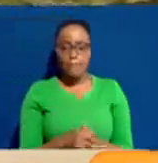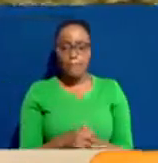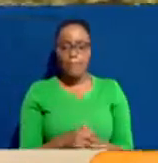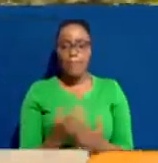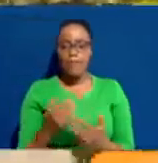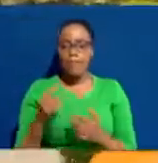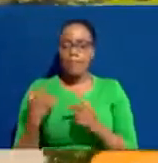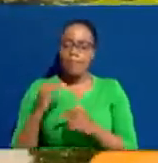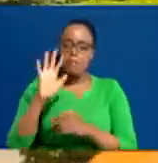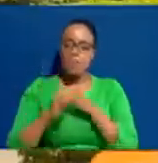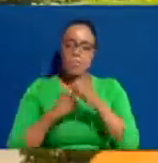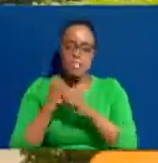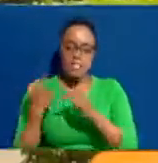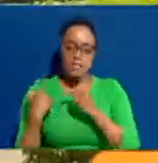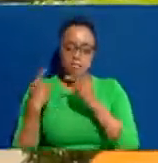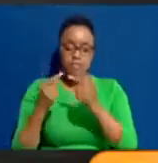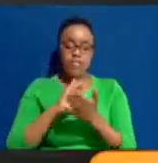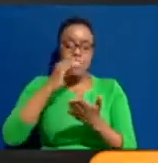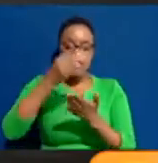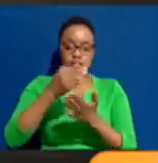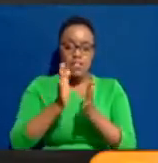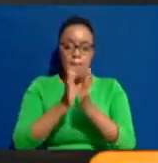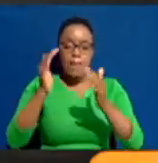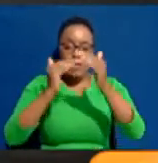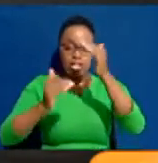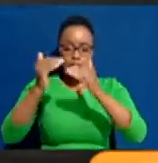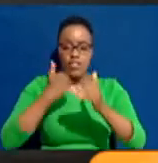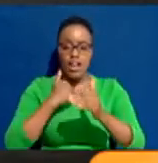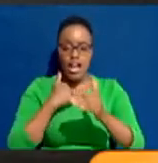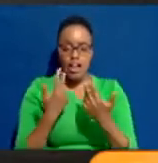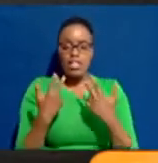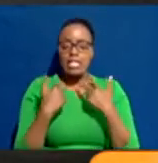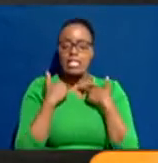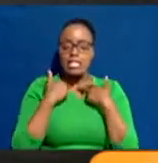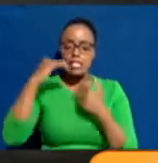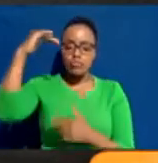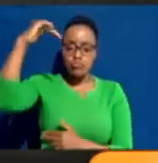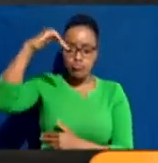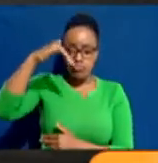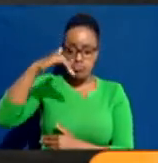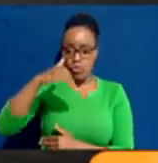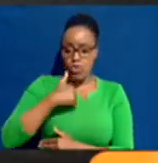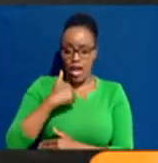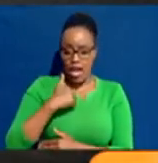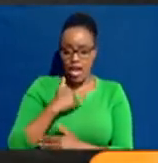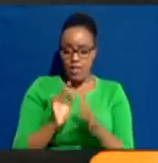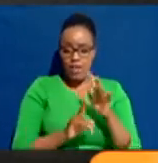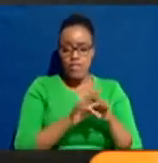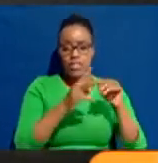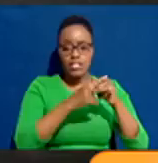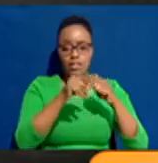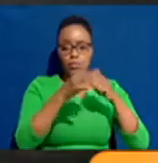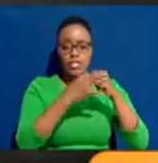Over the last 5 years, funding to public universities has been on a steady decline, with the shortfall rising from